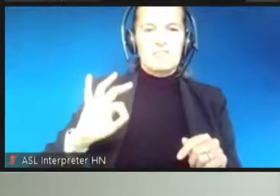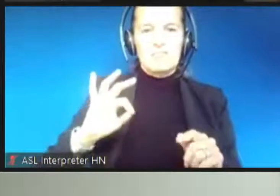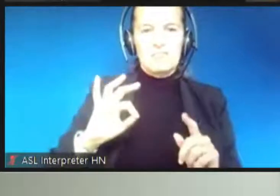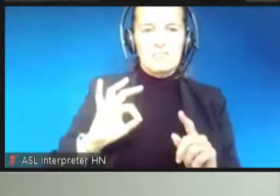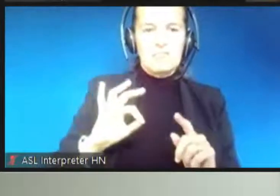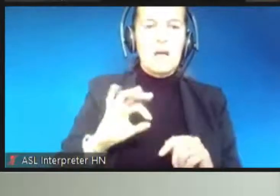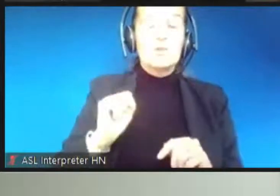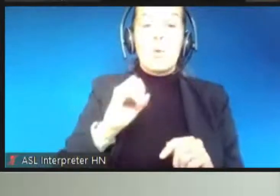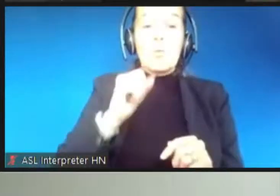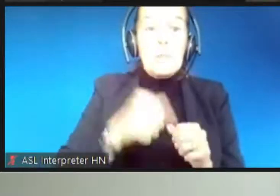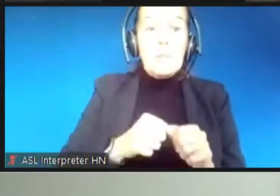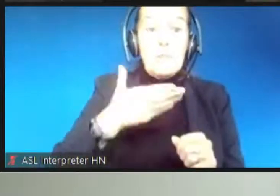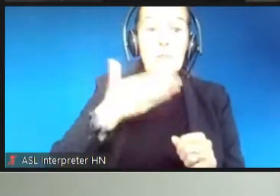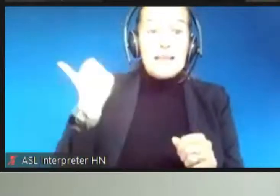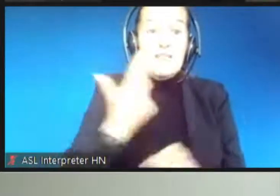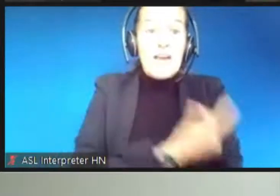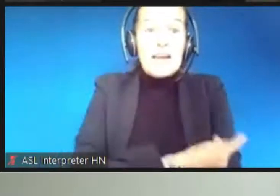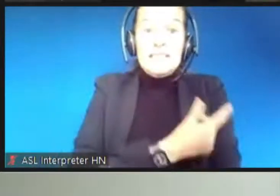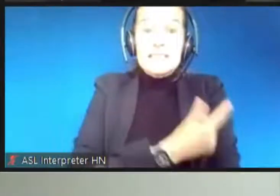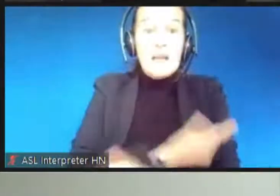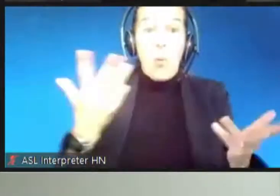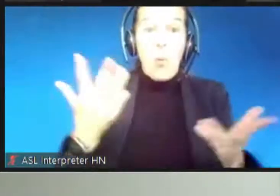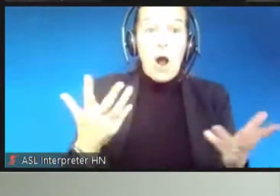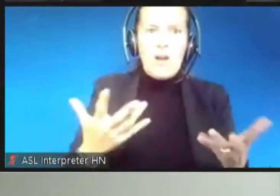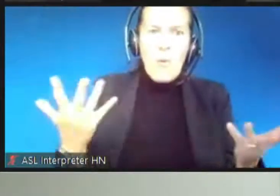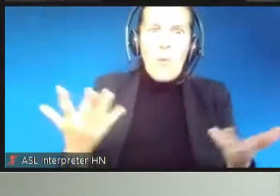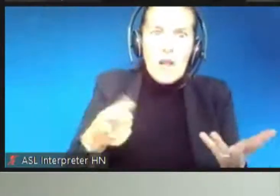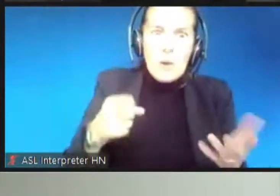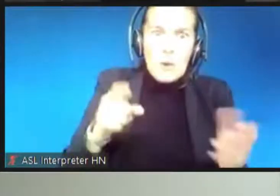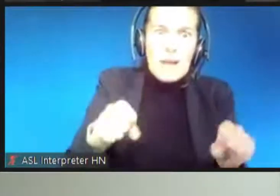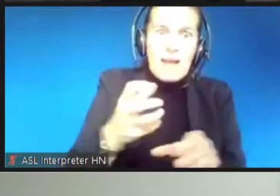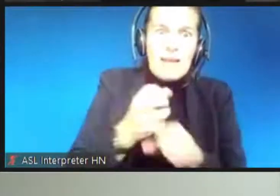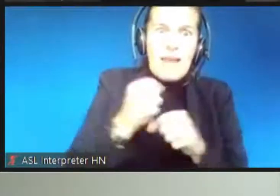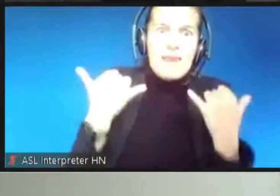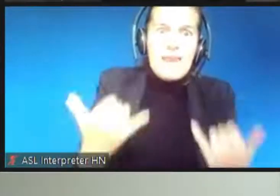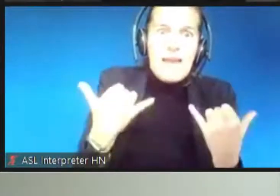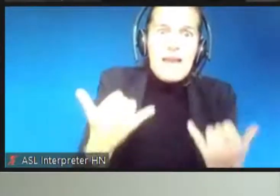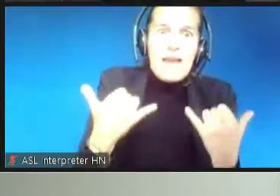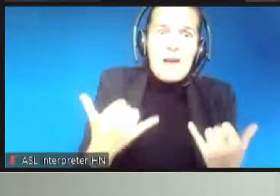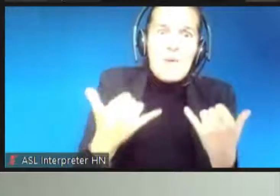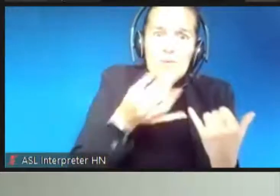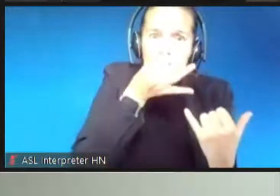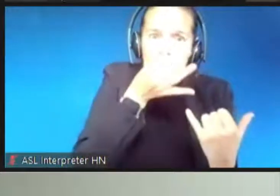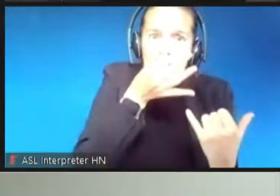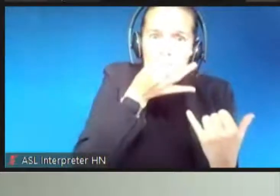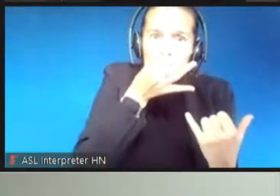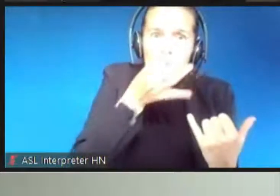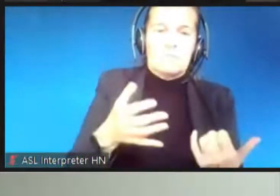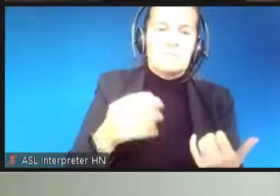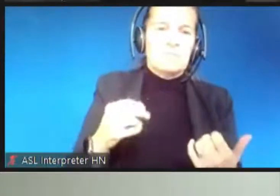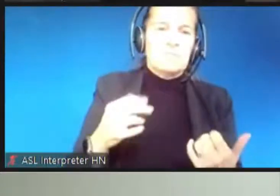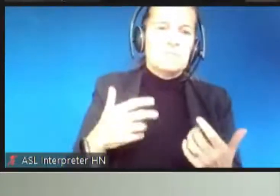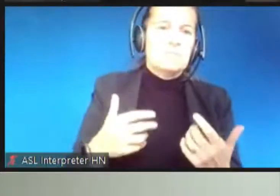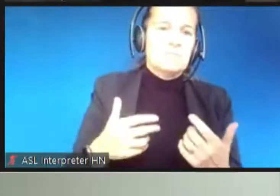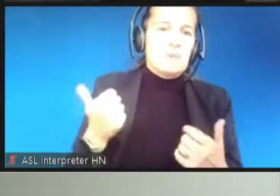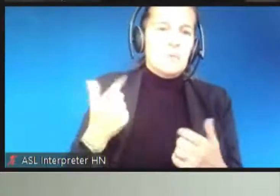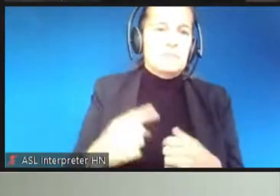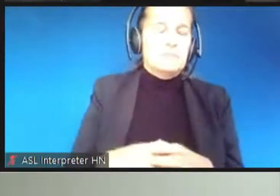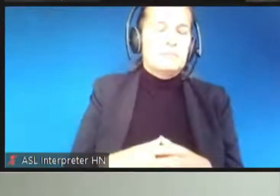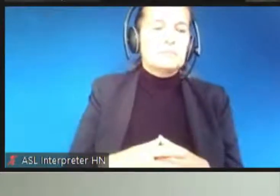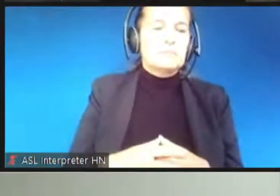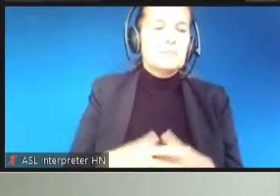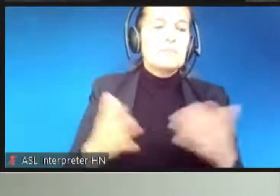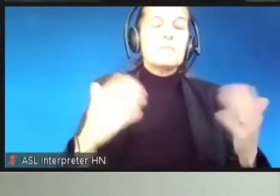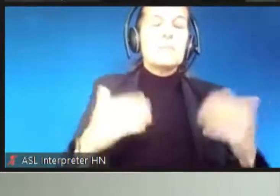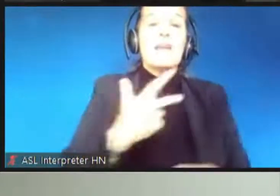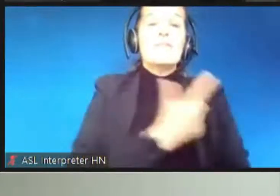vaccine is the one that you can get now or the soonest. Vaccine data, not including what the federal